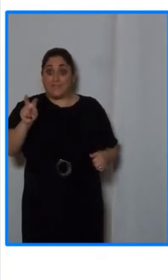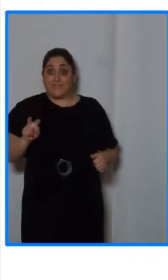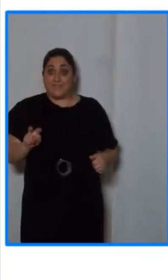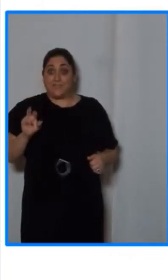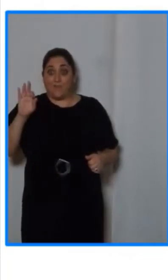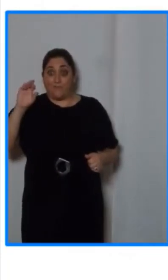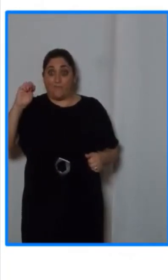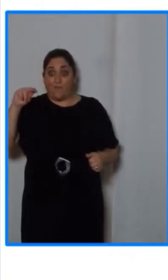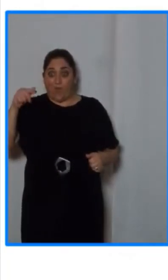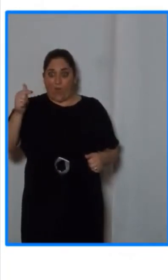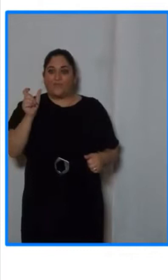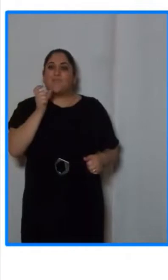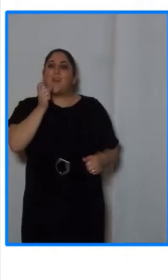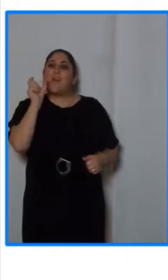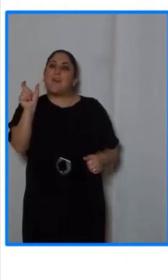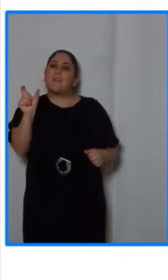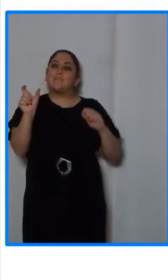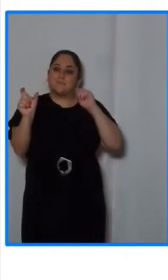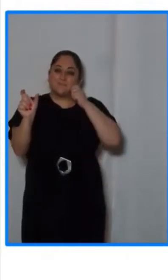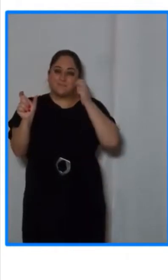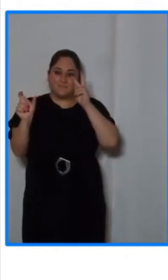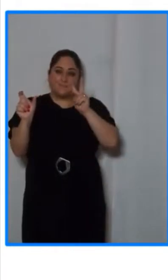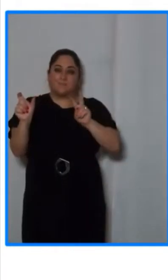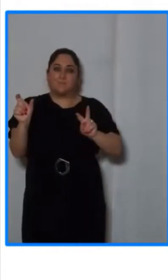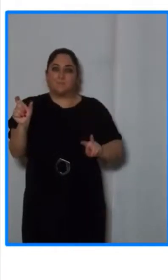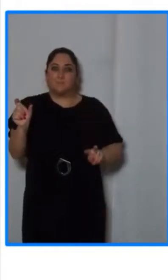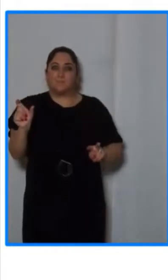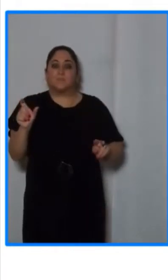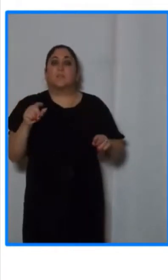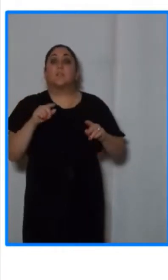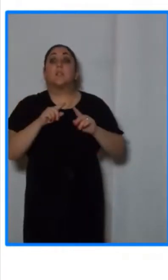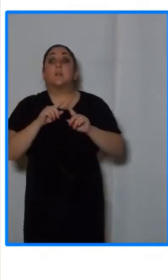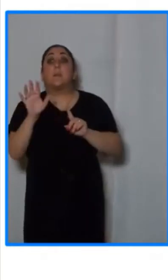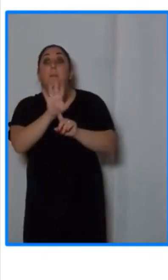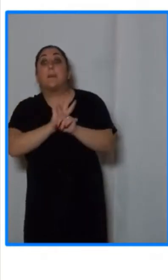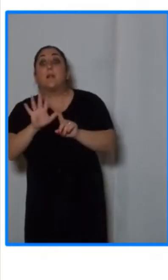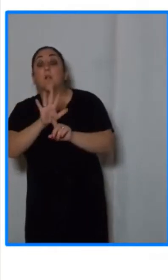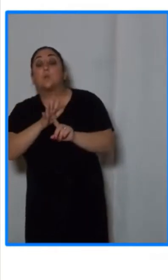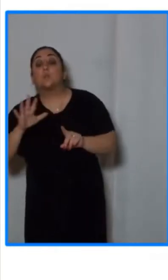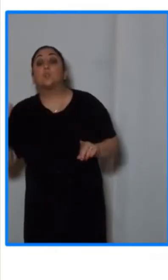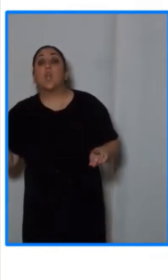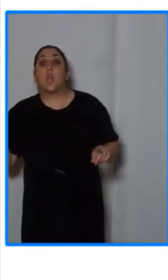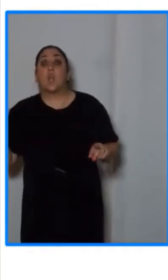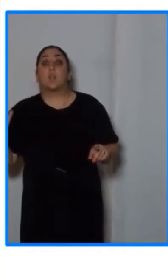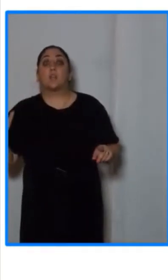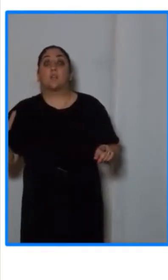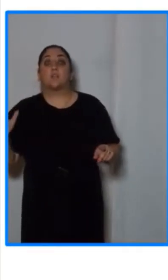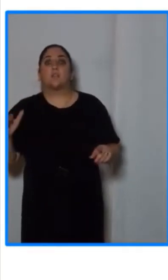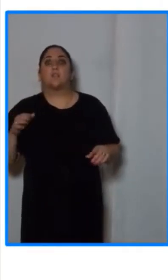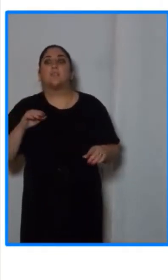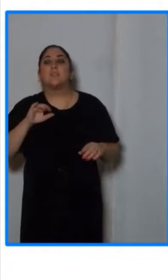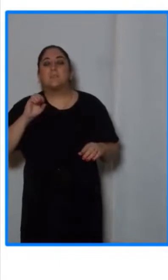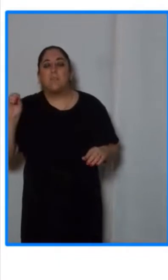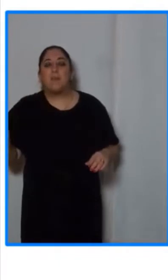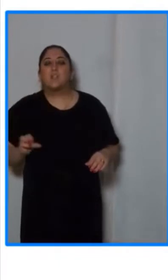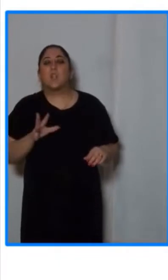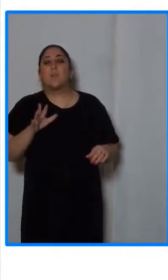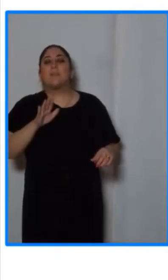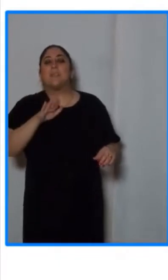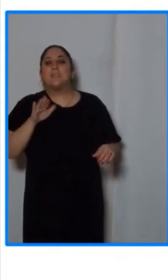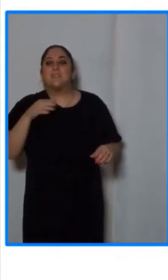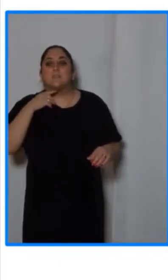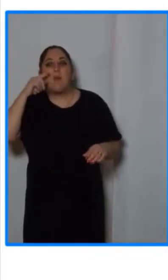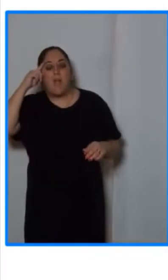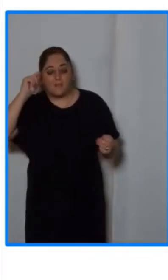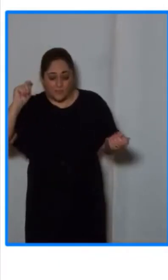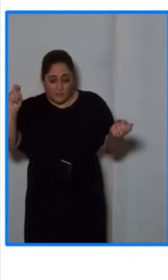font family and size, since there are basically plenty of people who are not very familiar with Zoom software or resizing font using